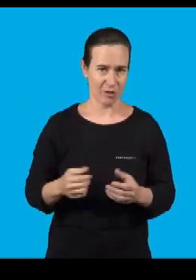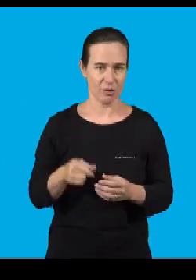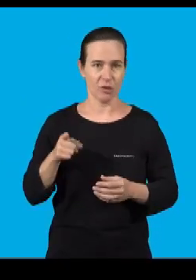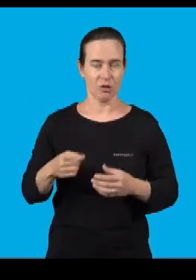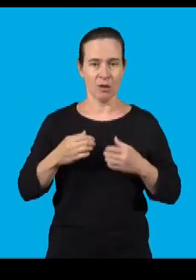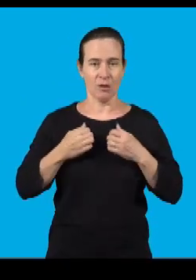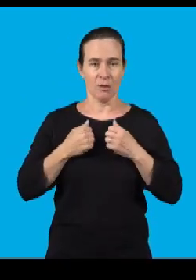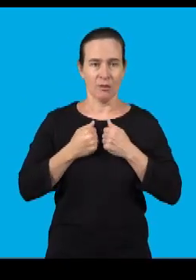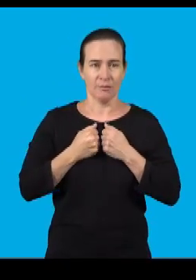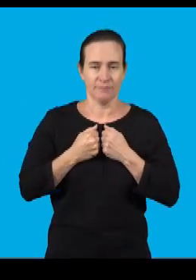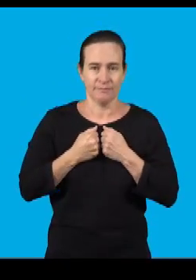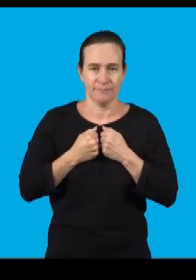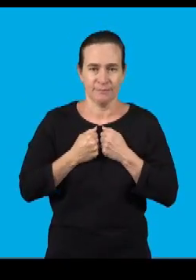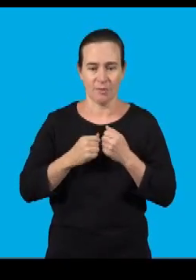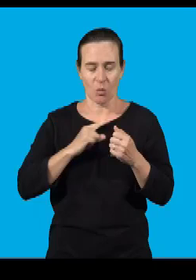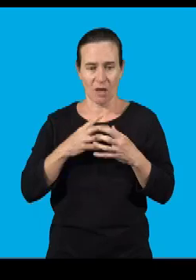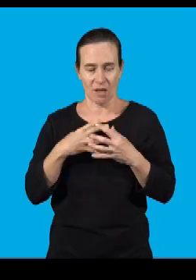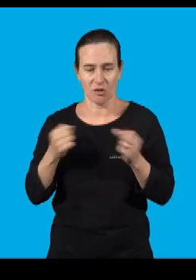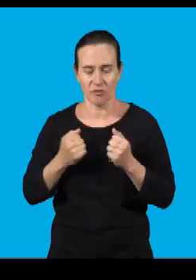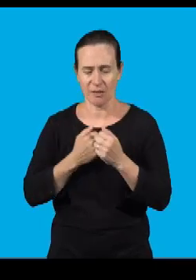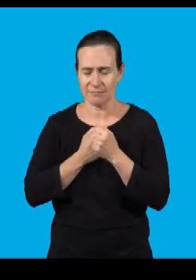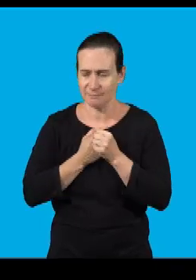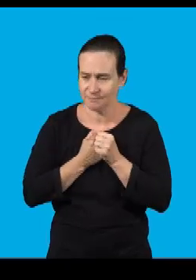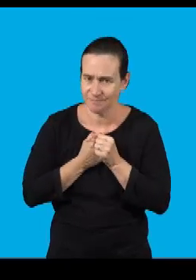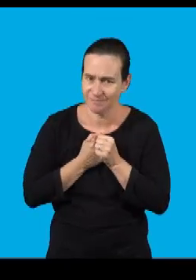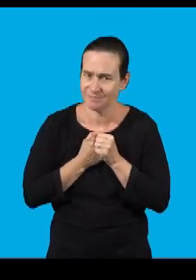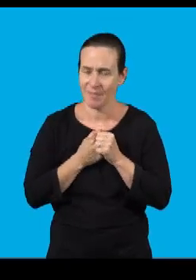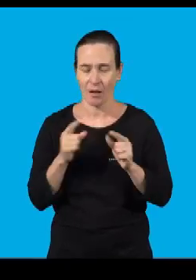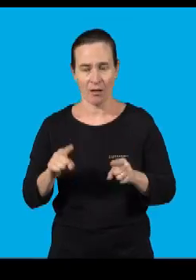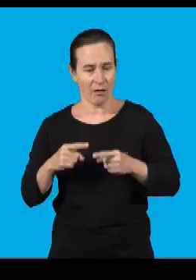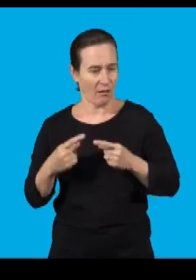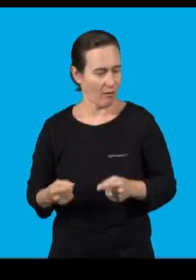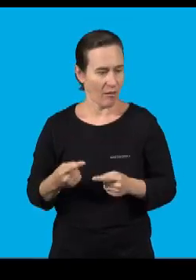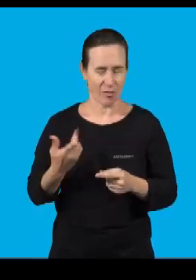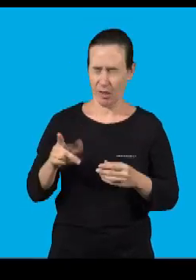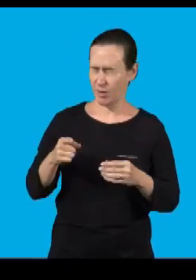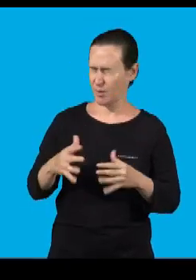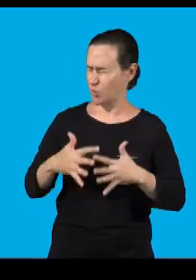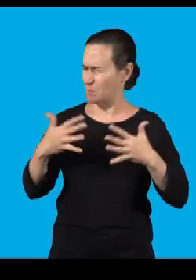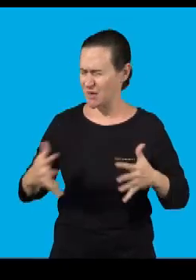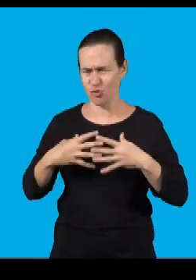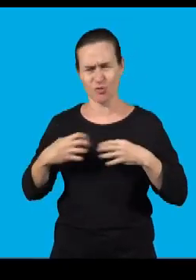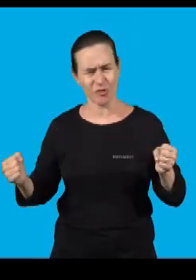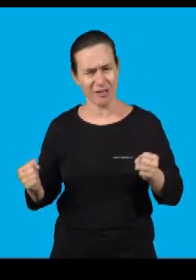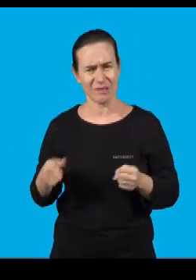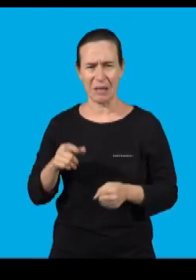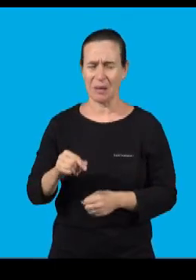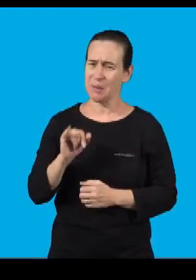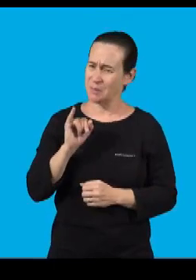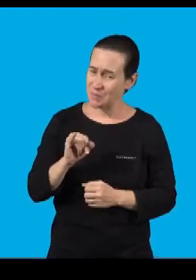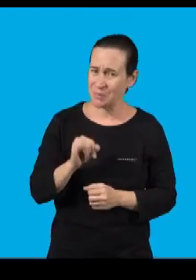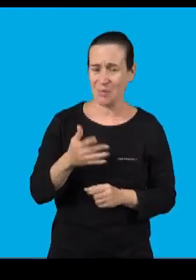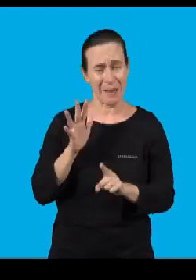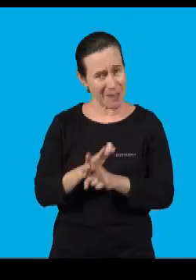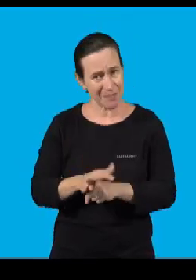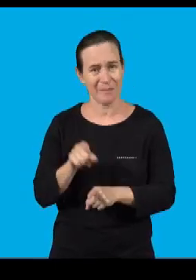son. She clutches her breast because of the anxiety that has become unbearable, all right? She is deeply